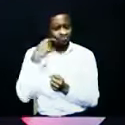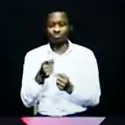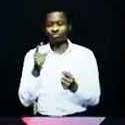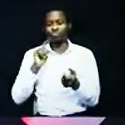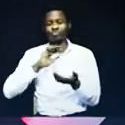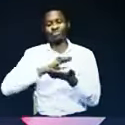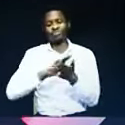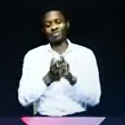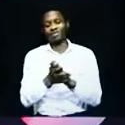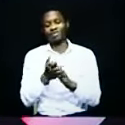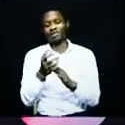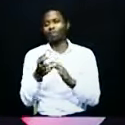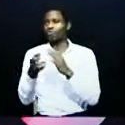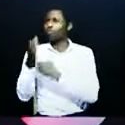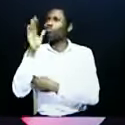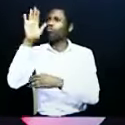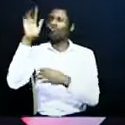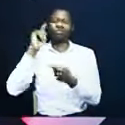friend of God.